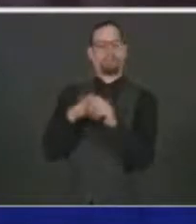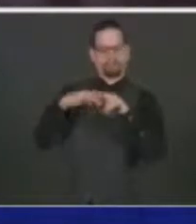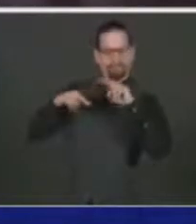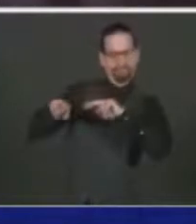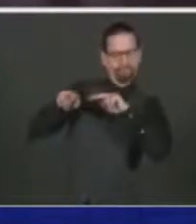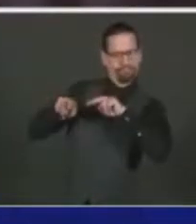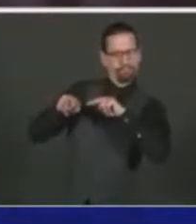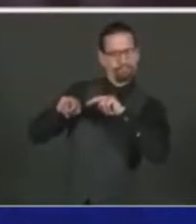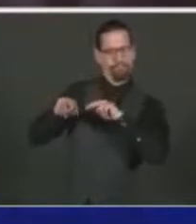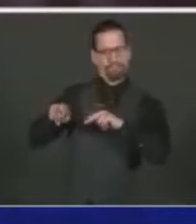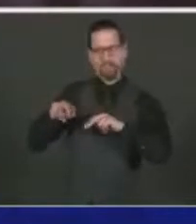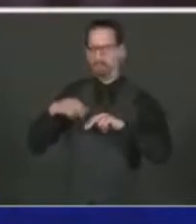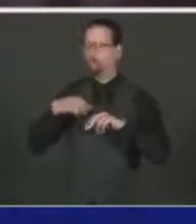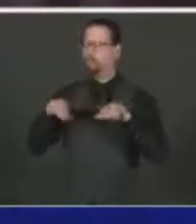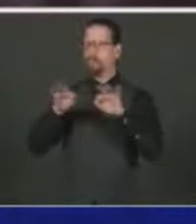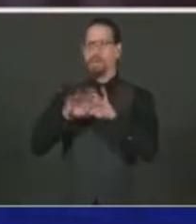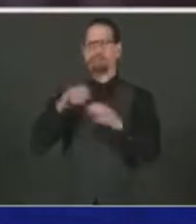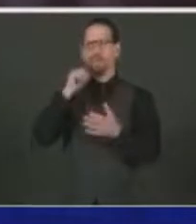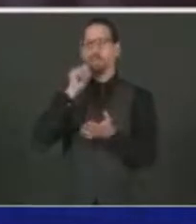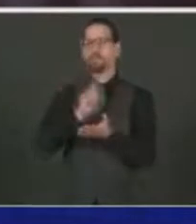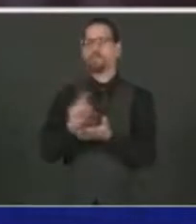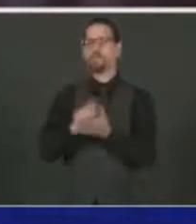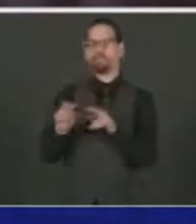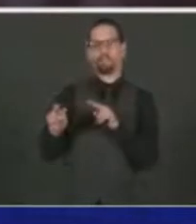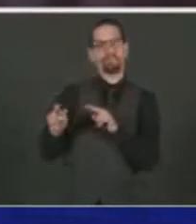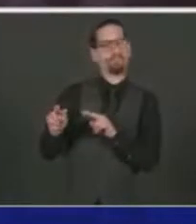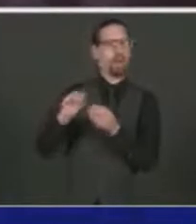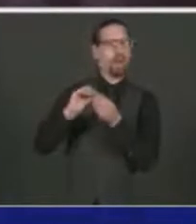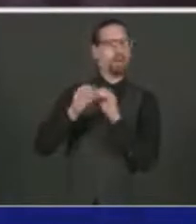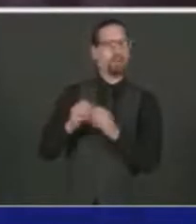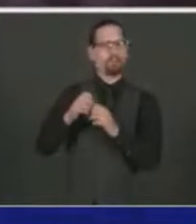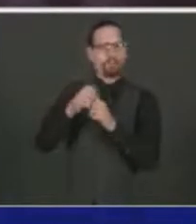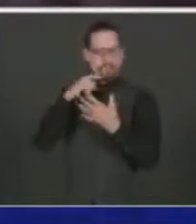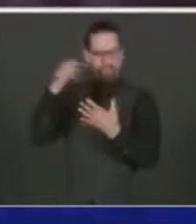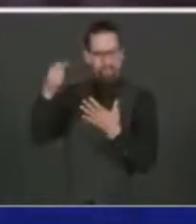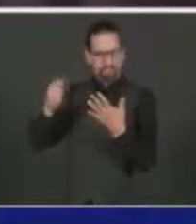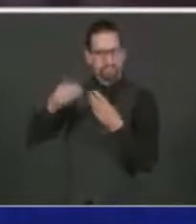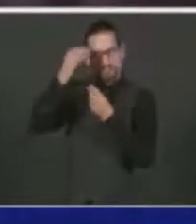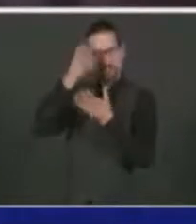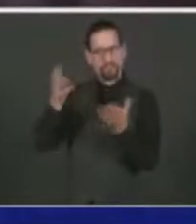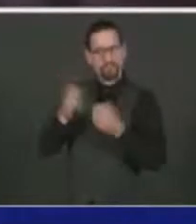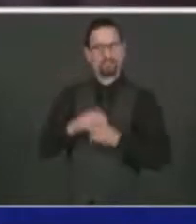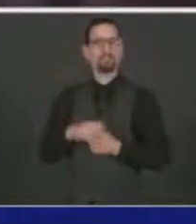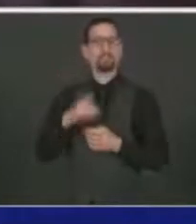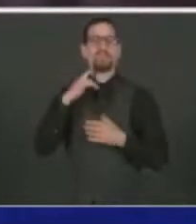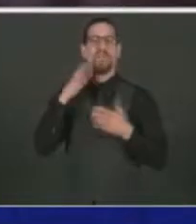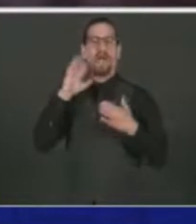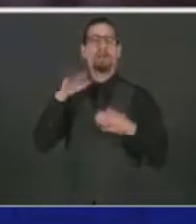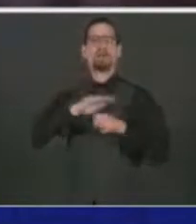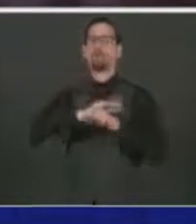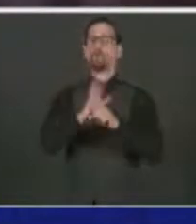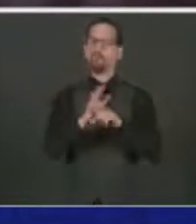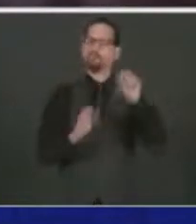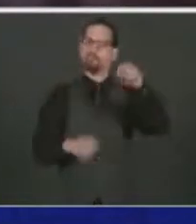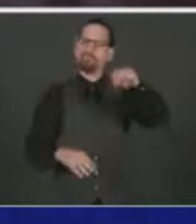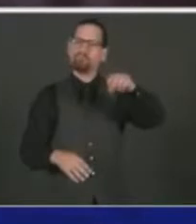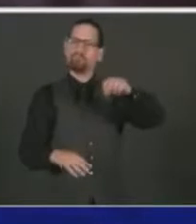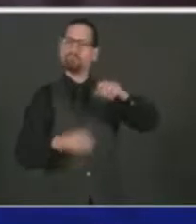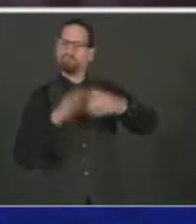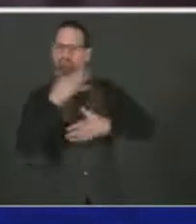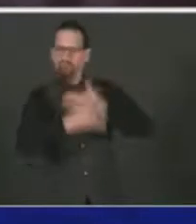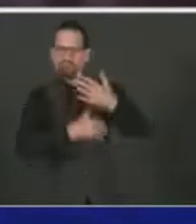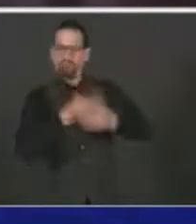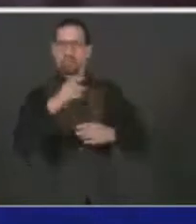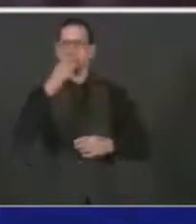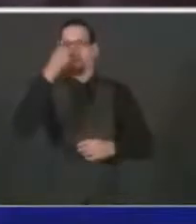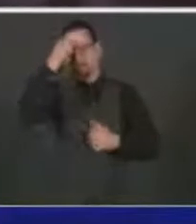said, at this point, even though we're very much still dealing with the virus, and as I said at the beginning, coronavirus isn't gone,